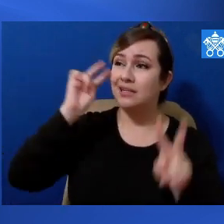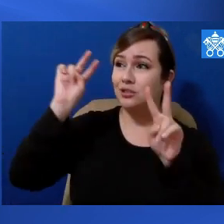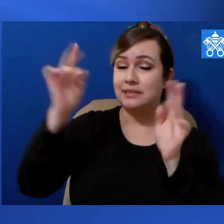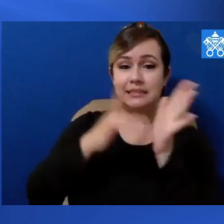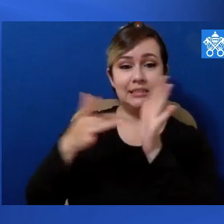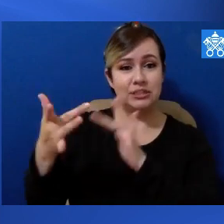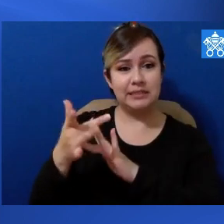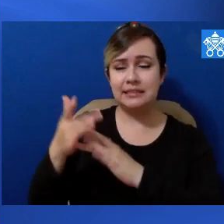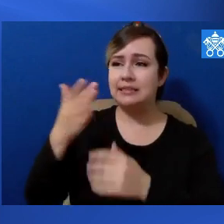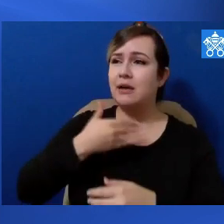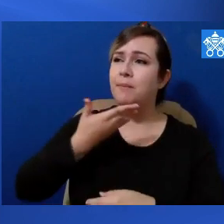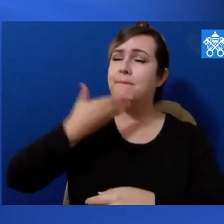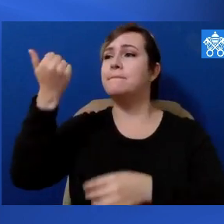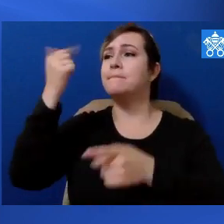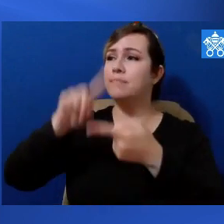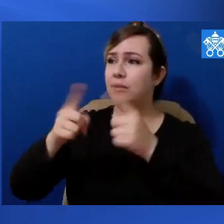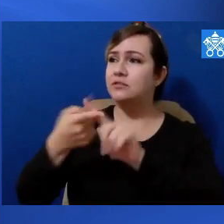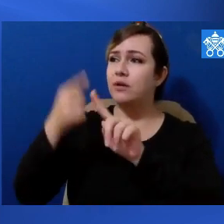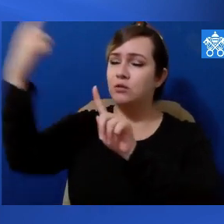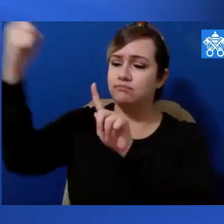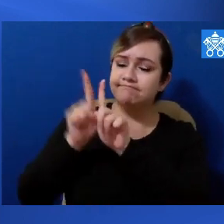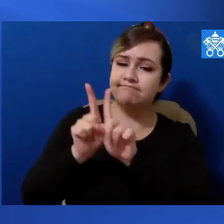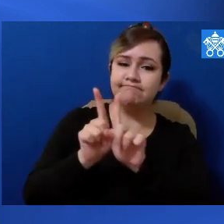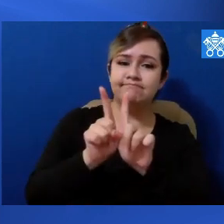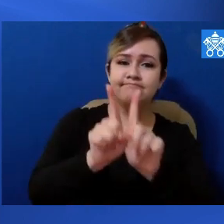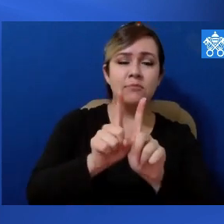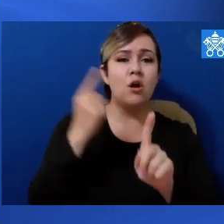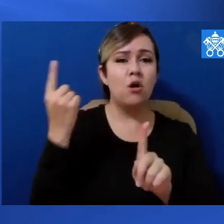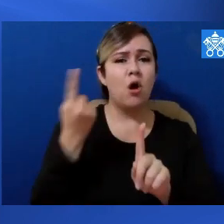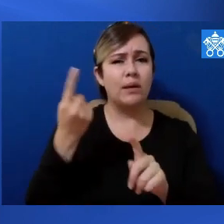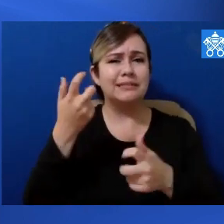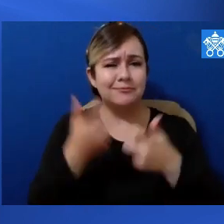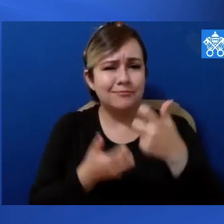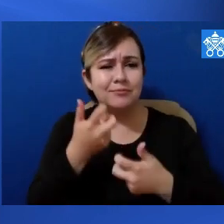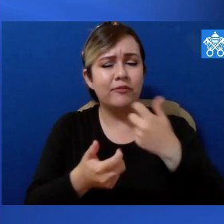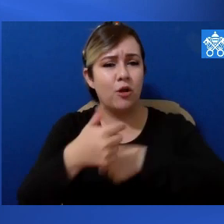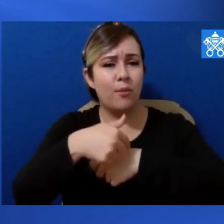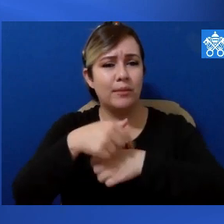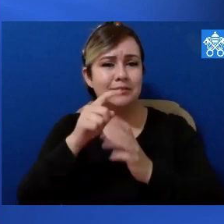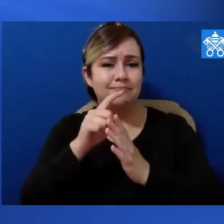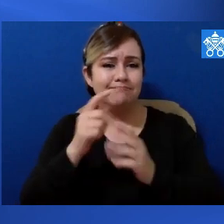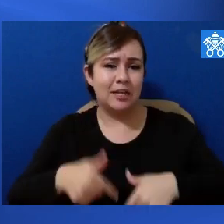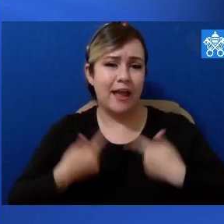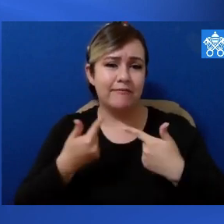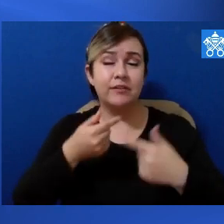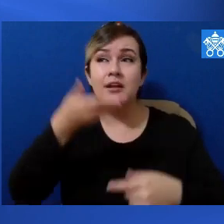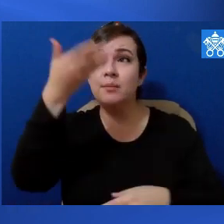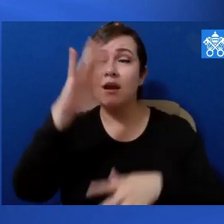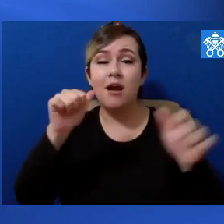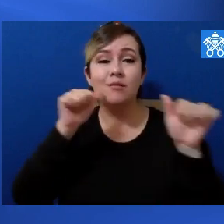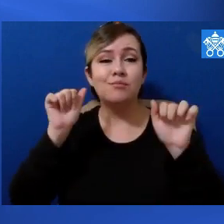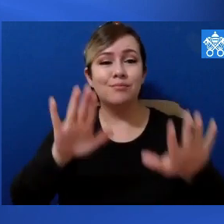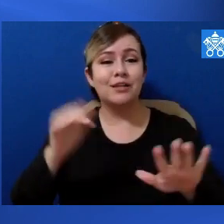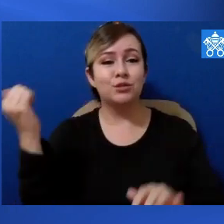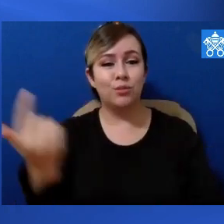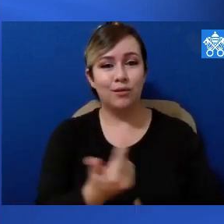and most faithful friend who accompanies us even in the difficult moments of our lives. God bless you all. Dans